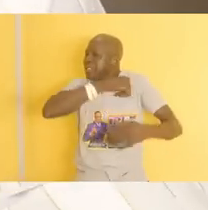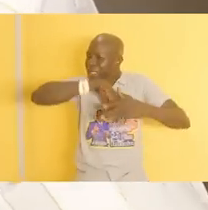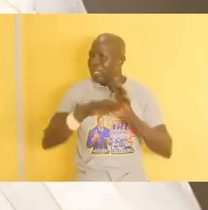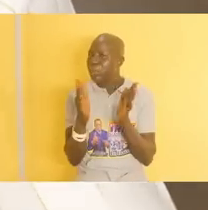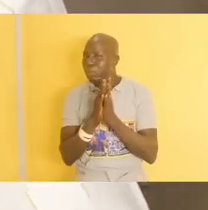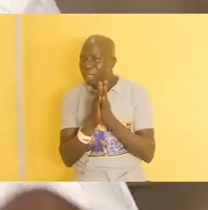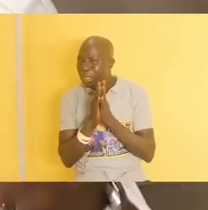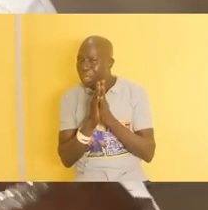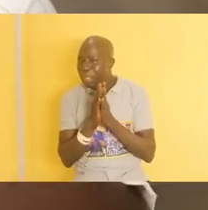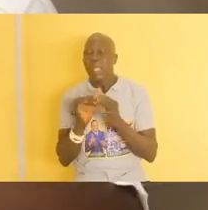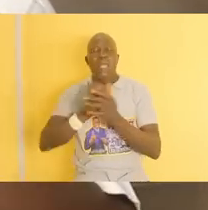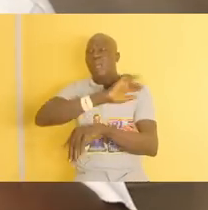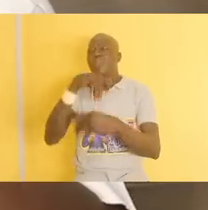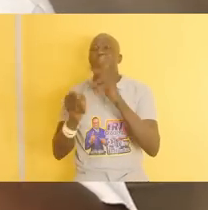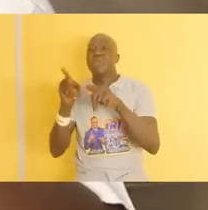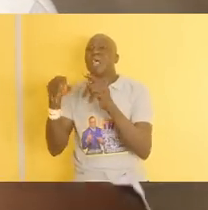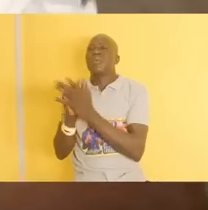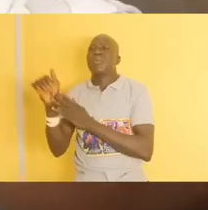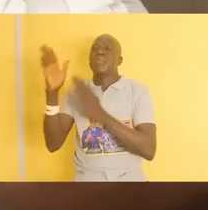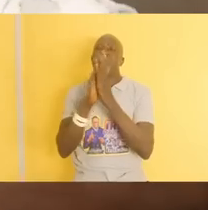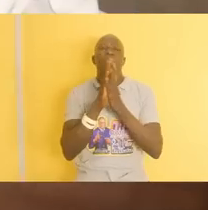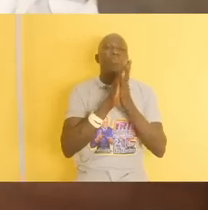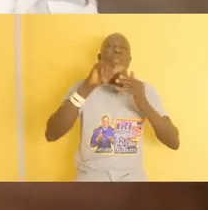blessing the prayer I want to buy a dua.